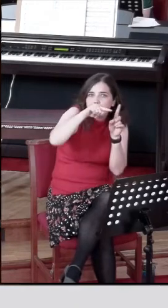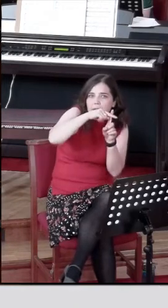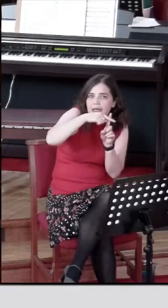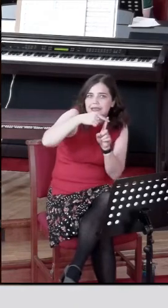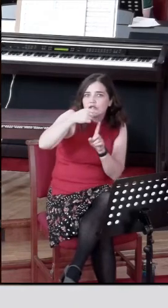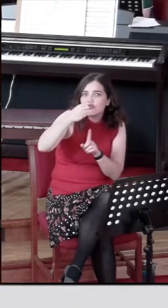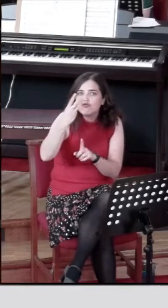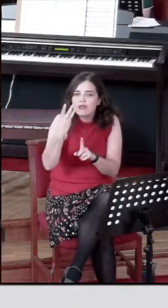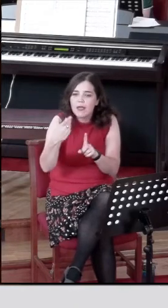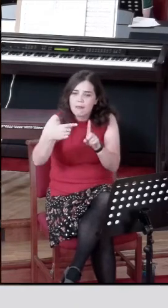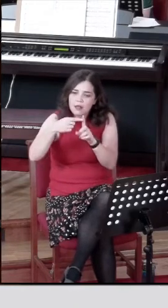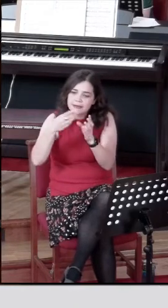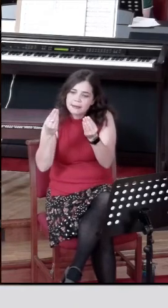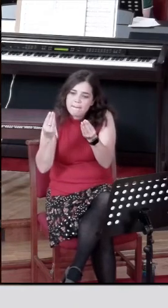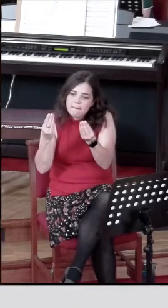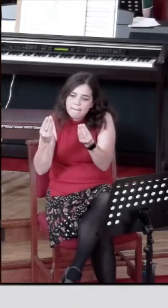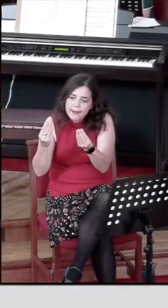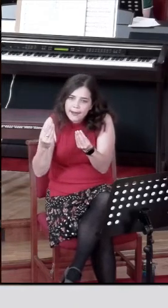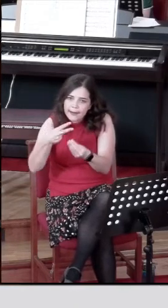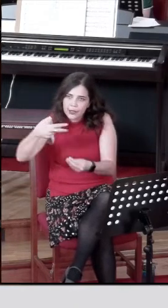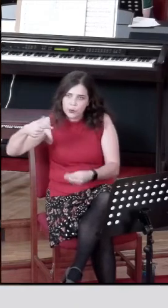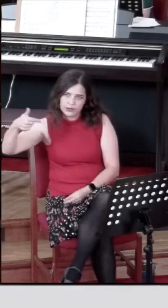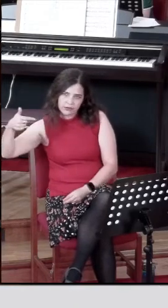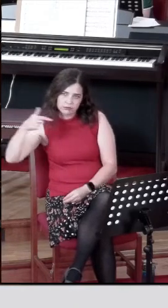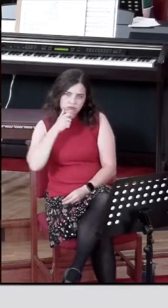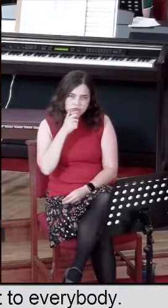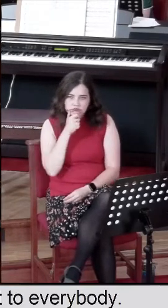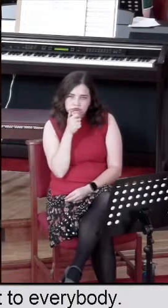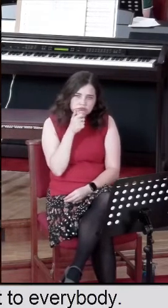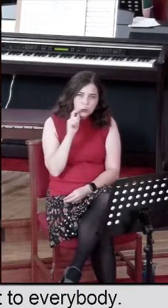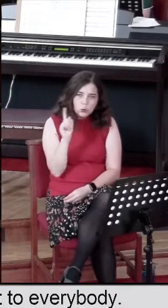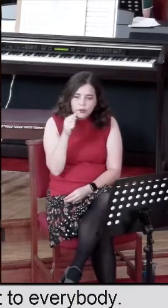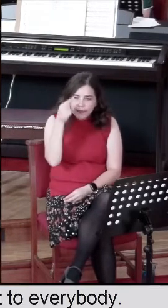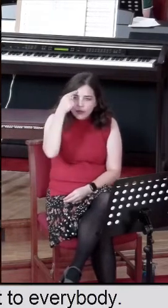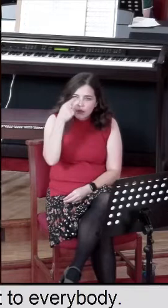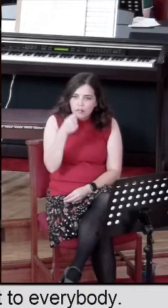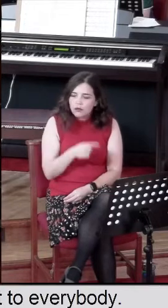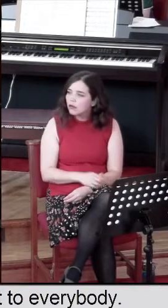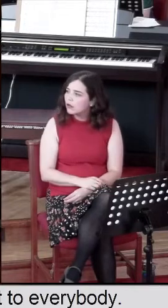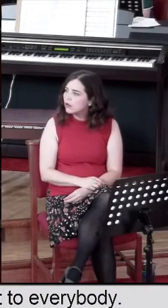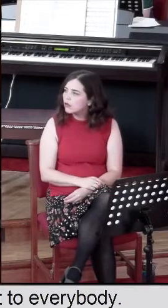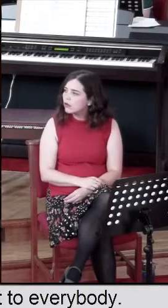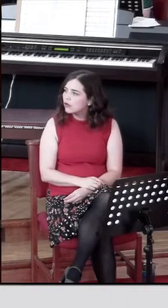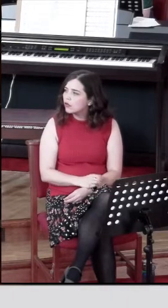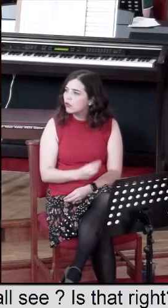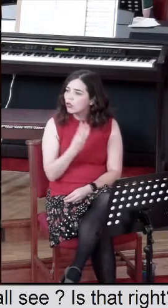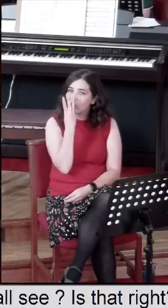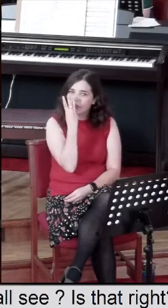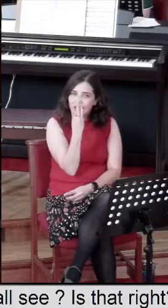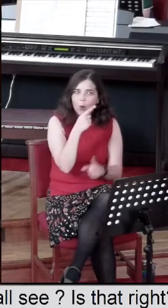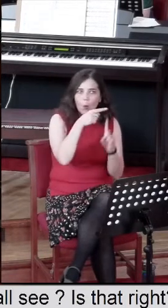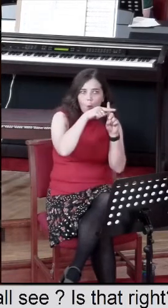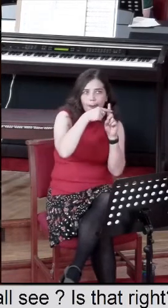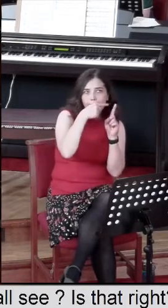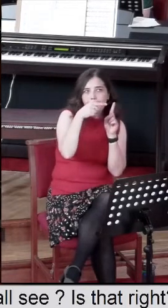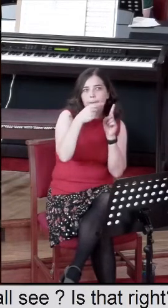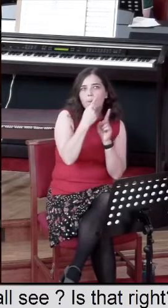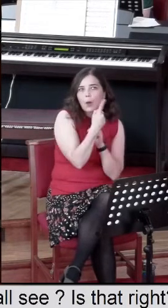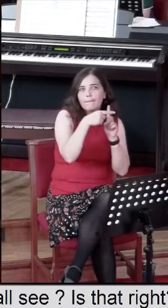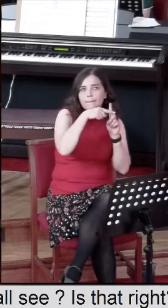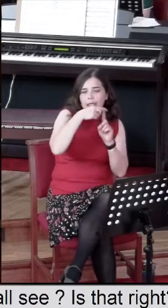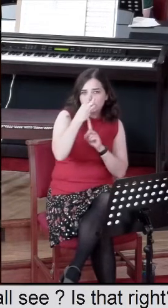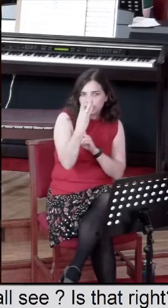plus something else equals seven. What should we put in there? Yeah? Three. One plus three plus,